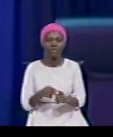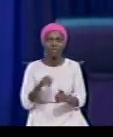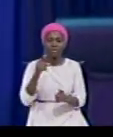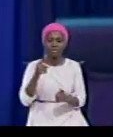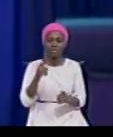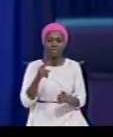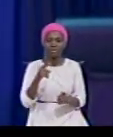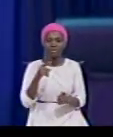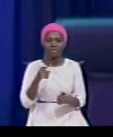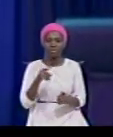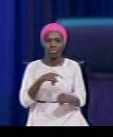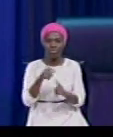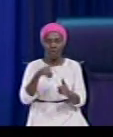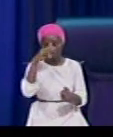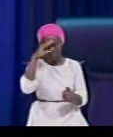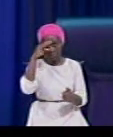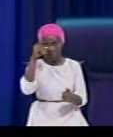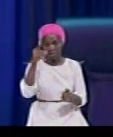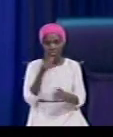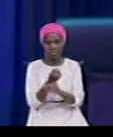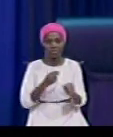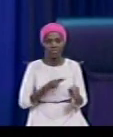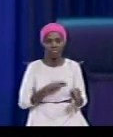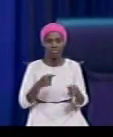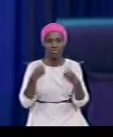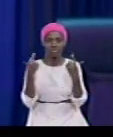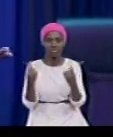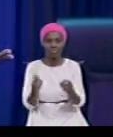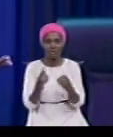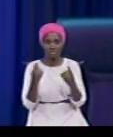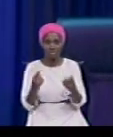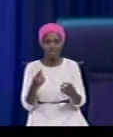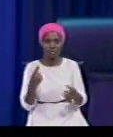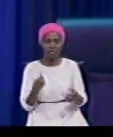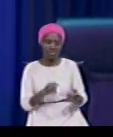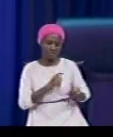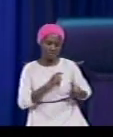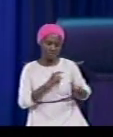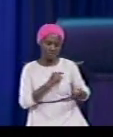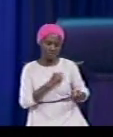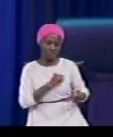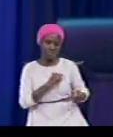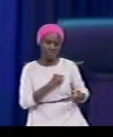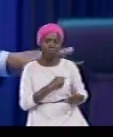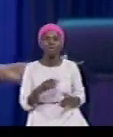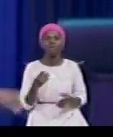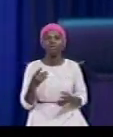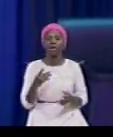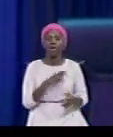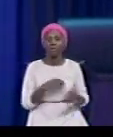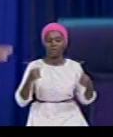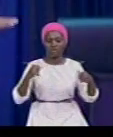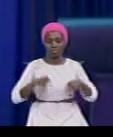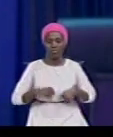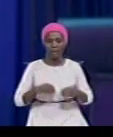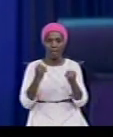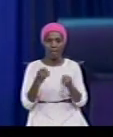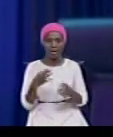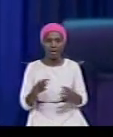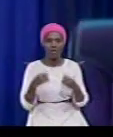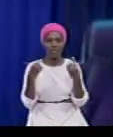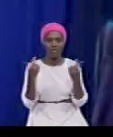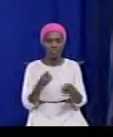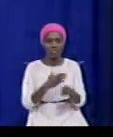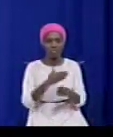sin, the guilt, the condemnation, the punishment, and the power of sin totally